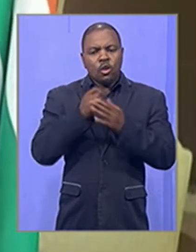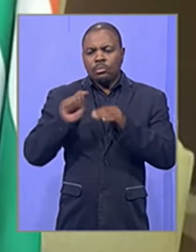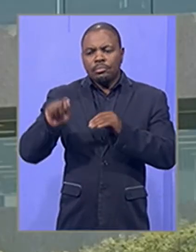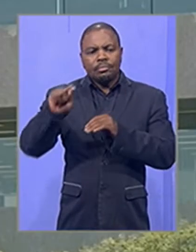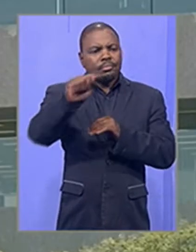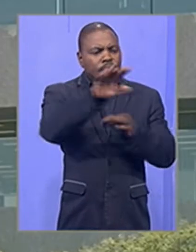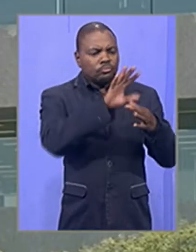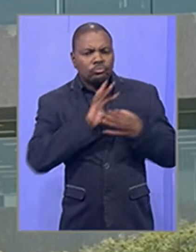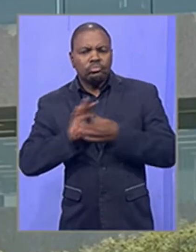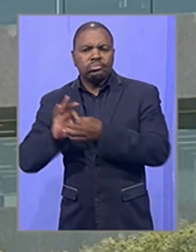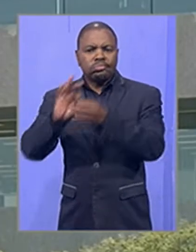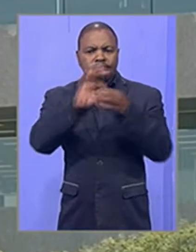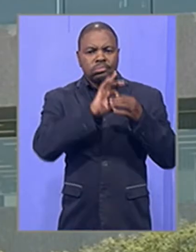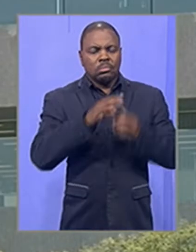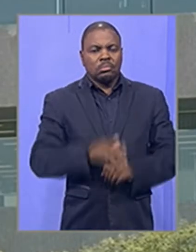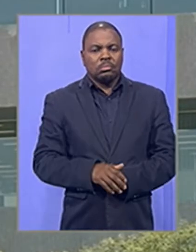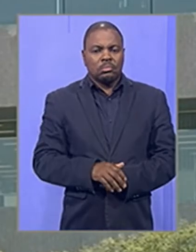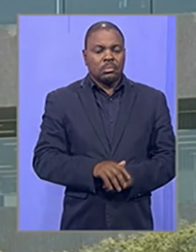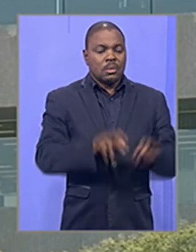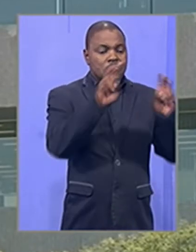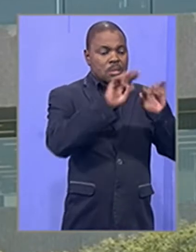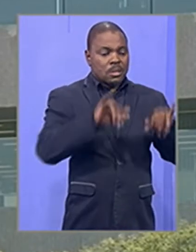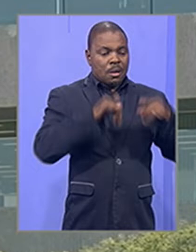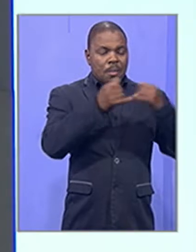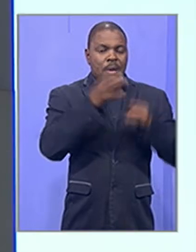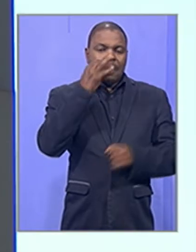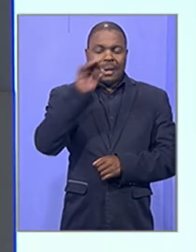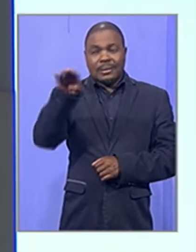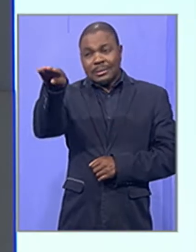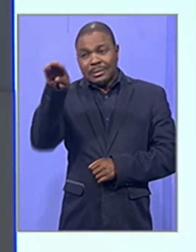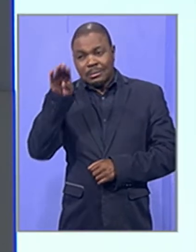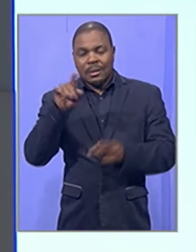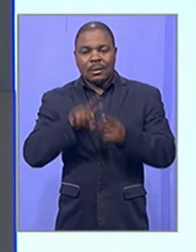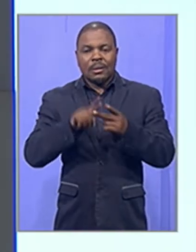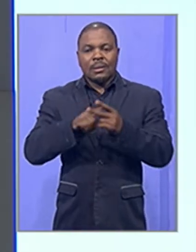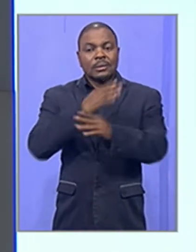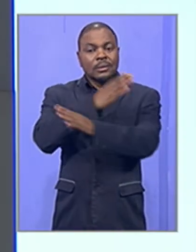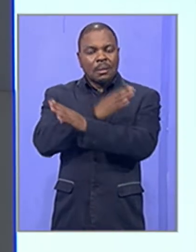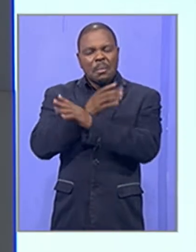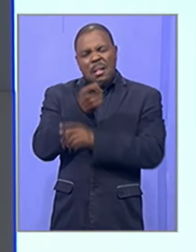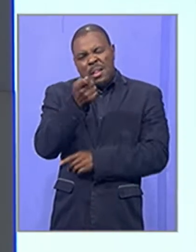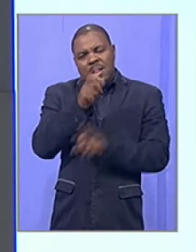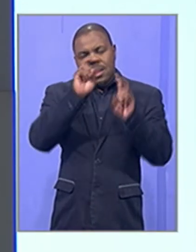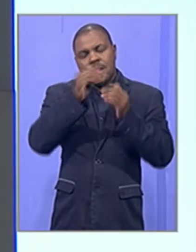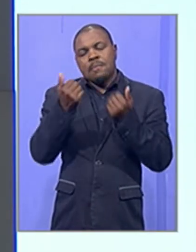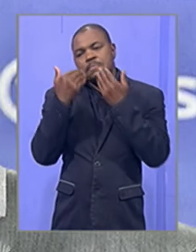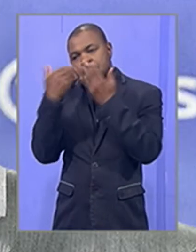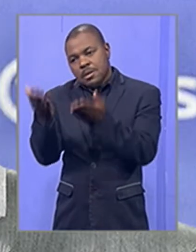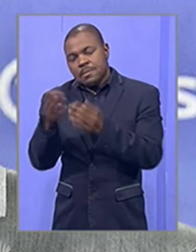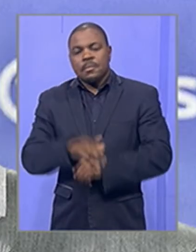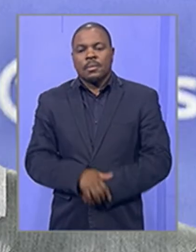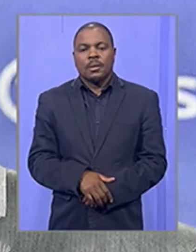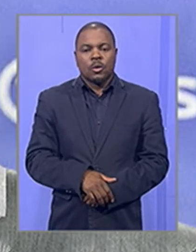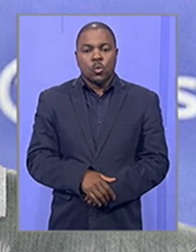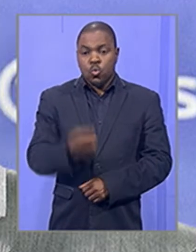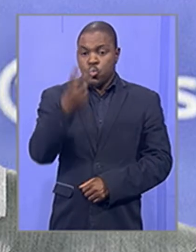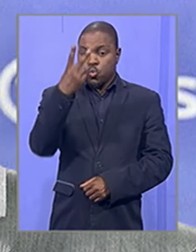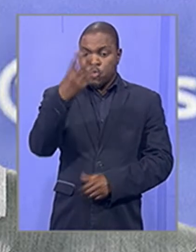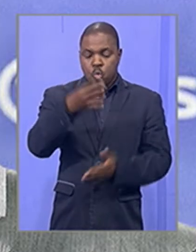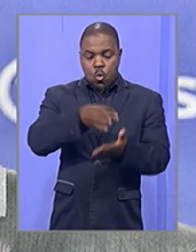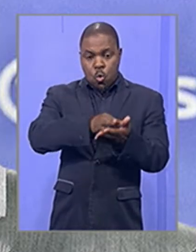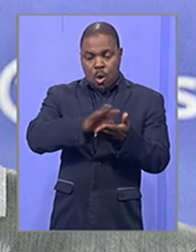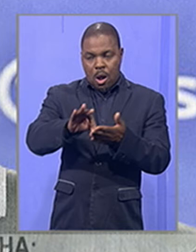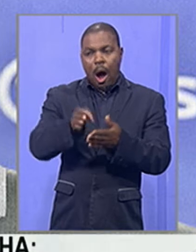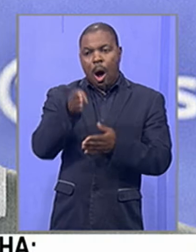are. Eskom ya re e abela Zimbabwe le Zambia motlakase o monnye. There are two contracts each.